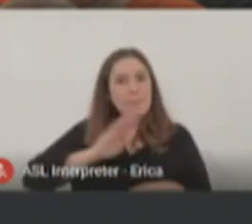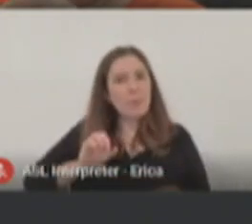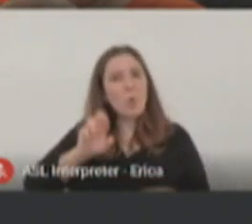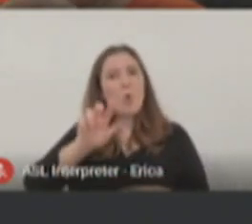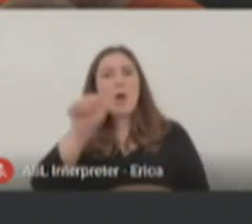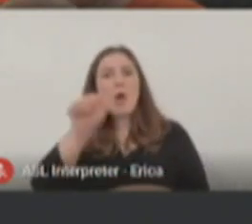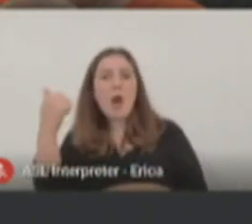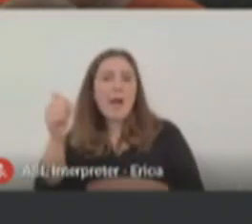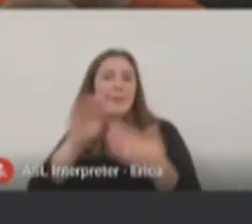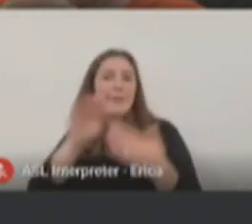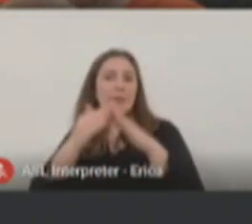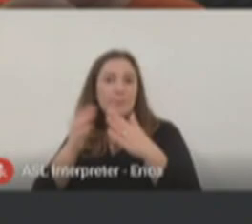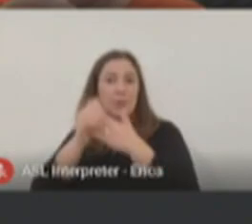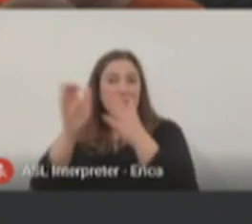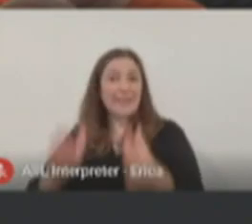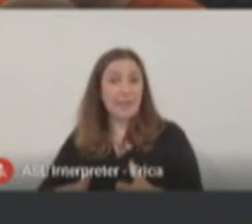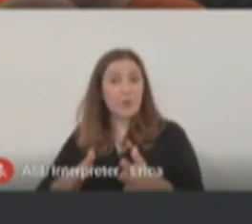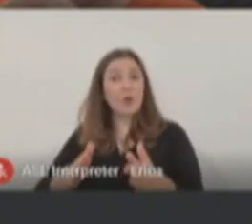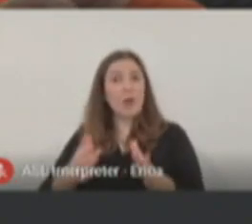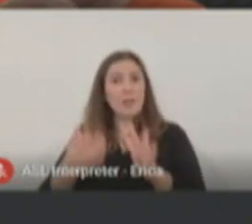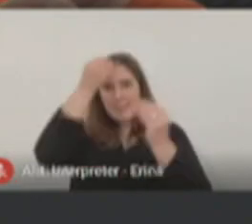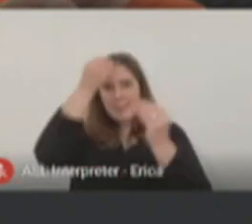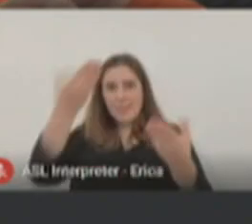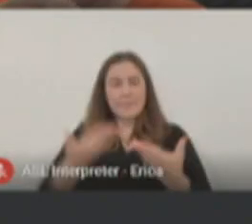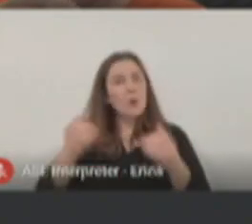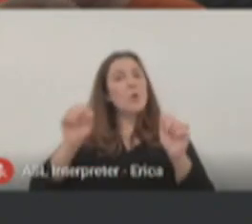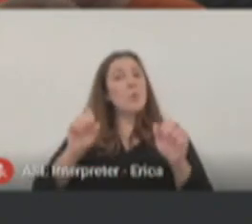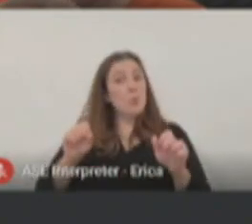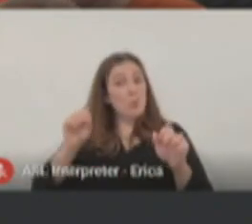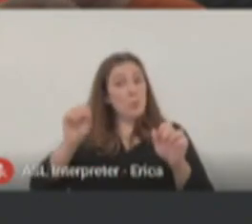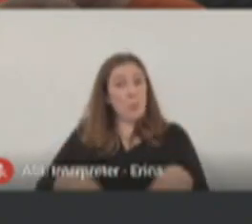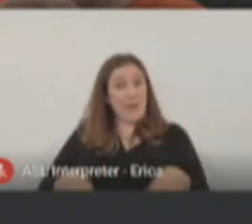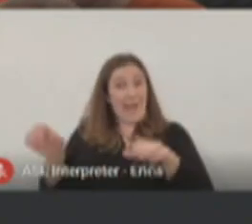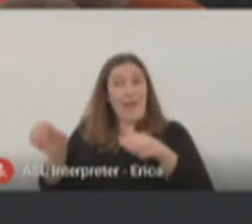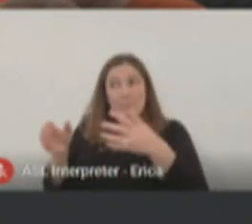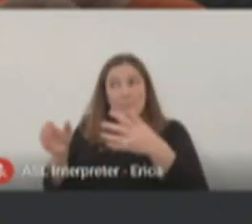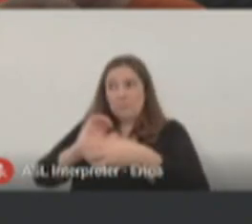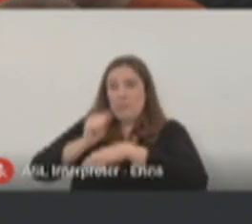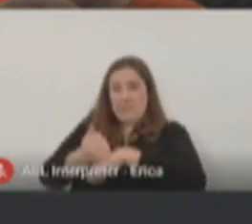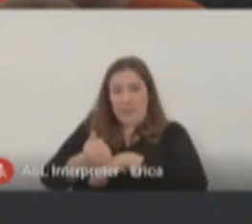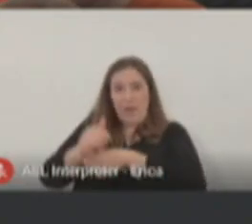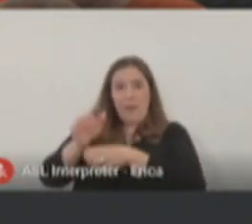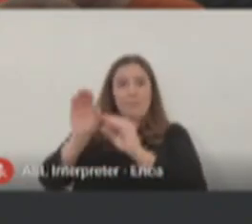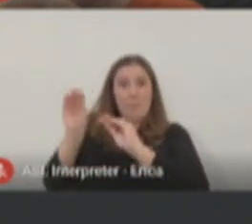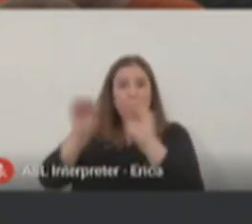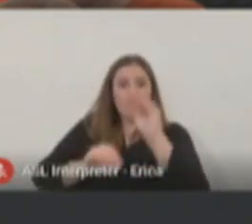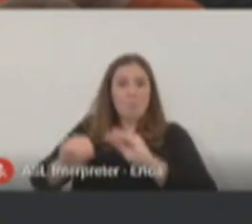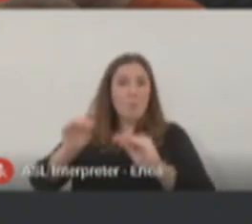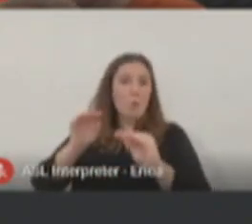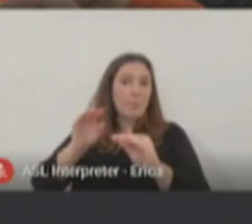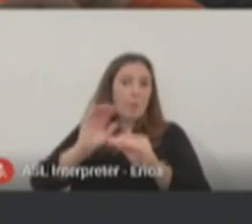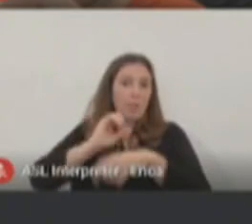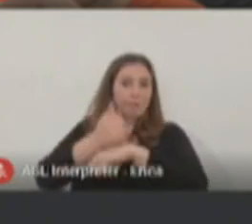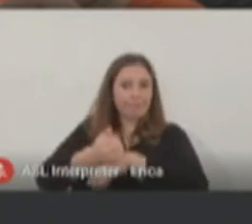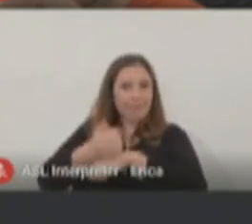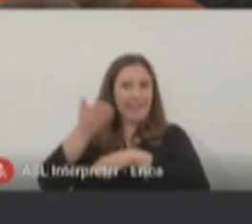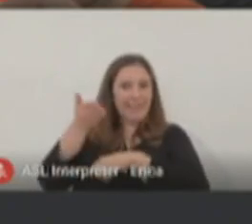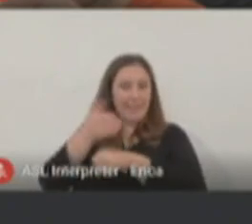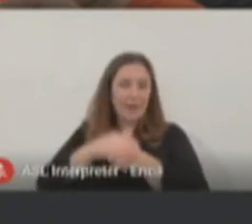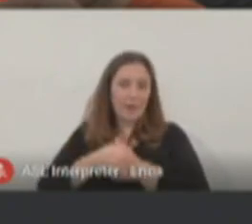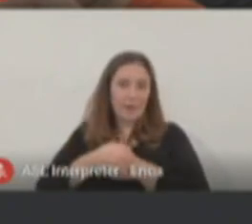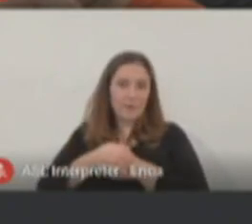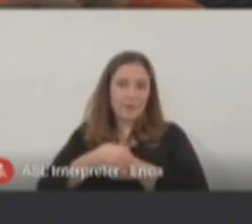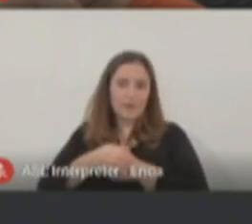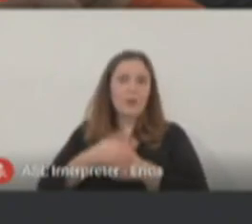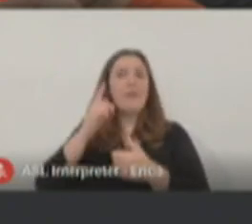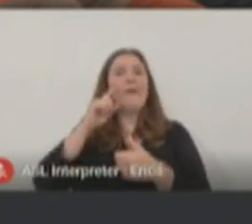leaders, we'd be glad to try to make a site accessible in another location. So we're moving them pretty frequently. This week,